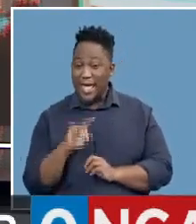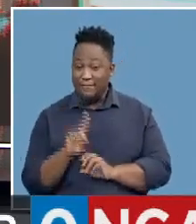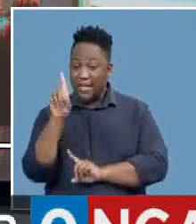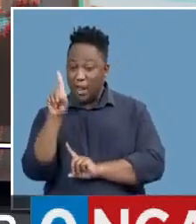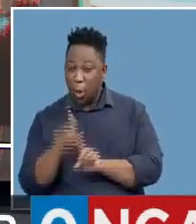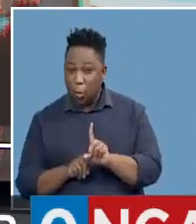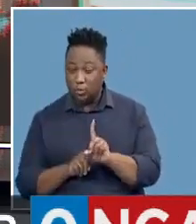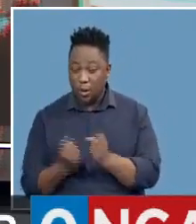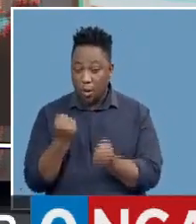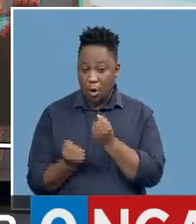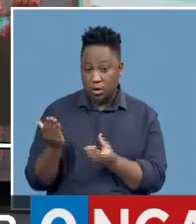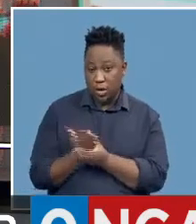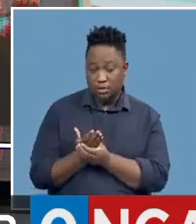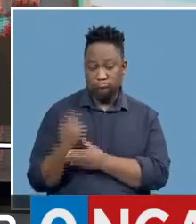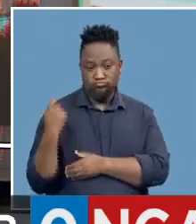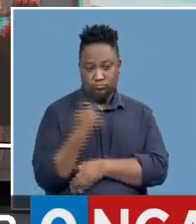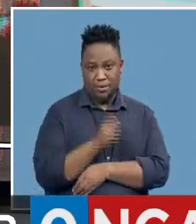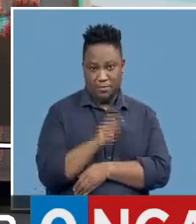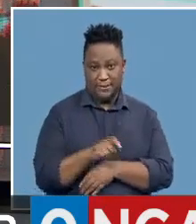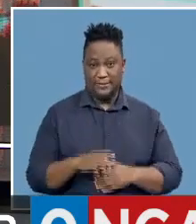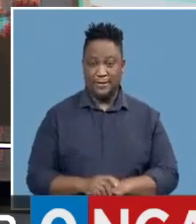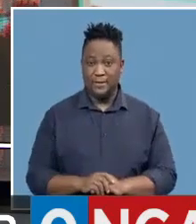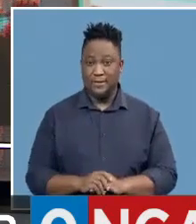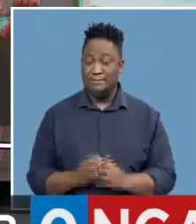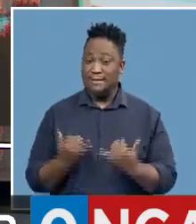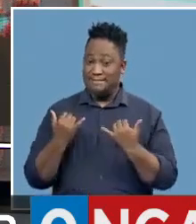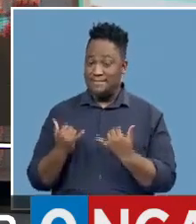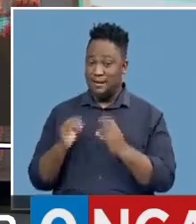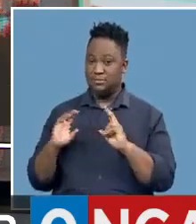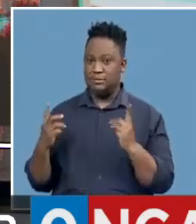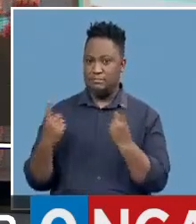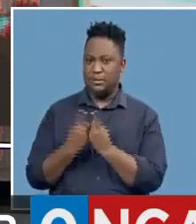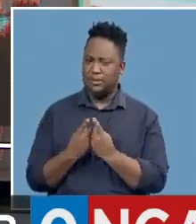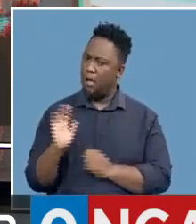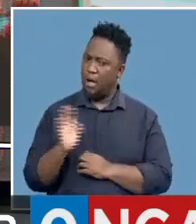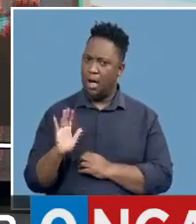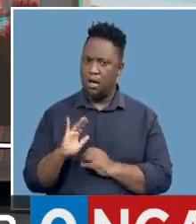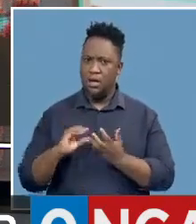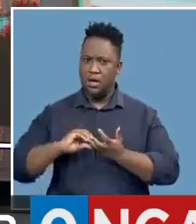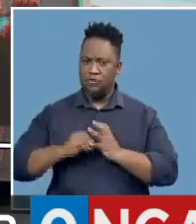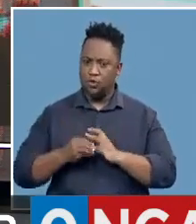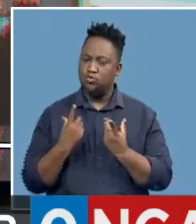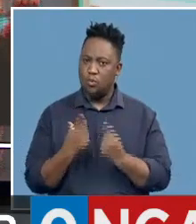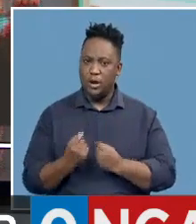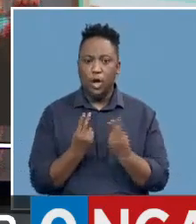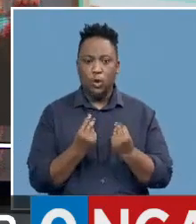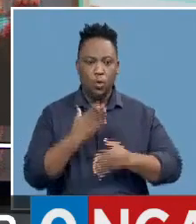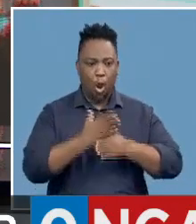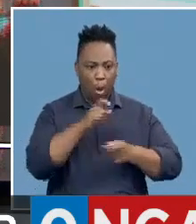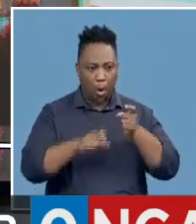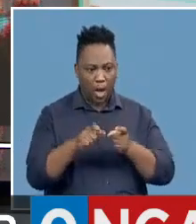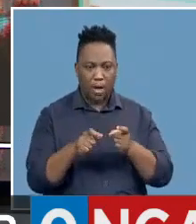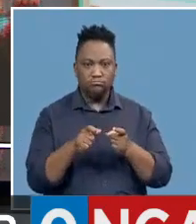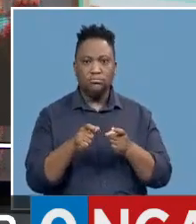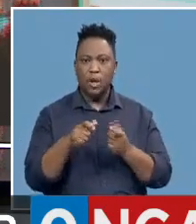lose lawsuits against them. The provincial government has now made plans to counter its legal challenges by opening vacancies to law